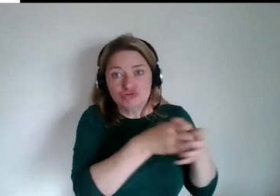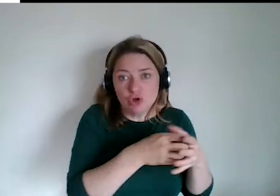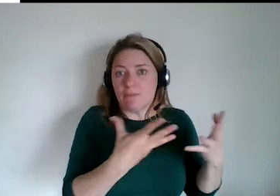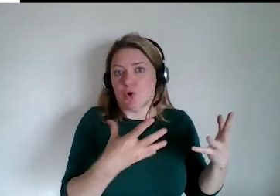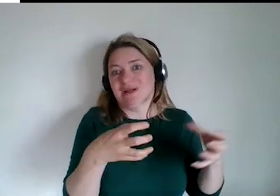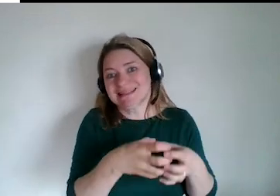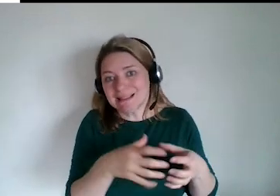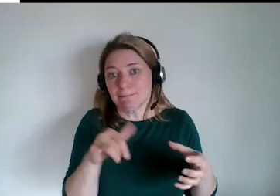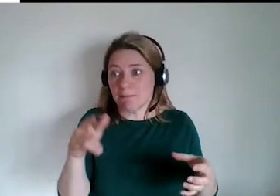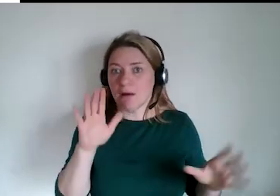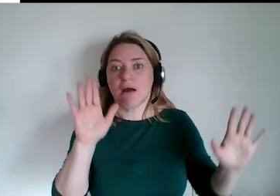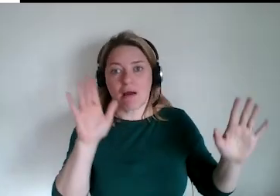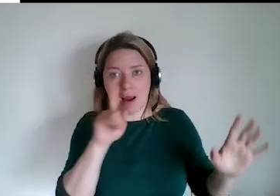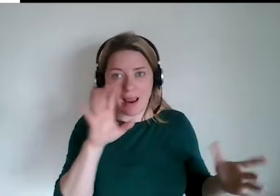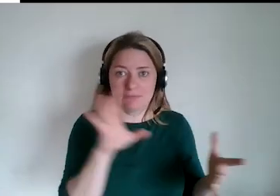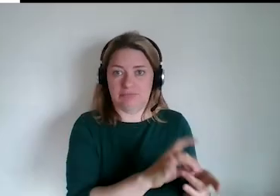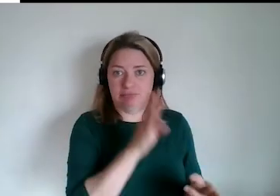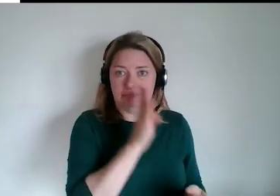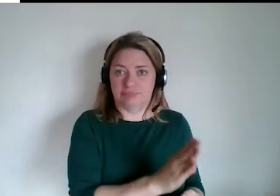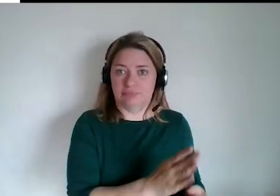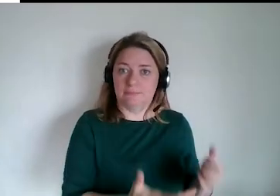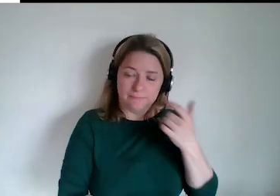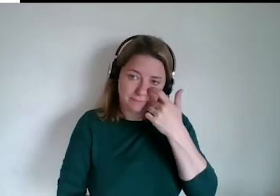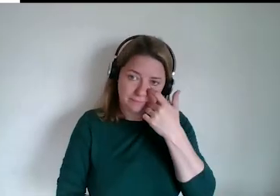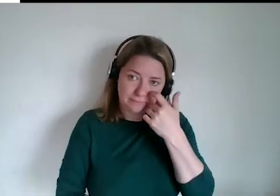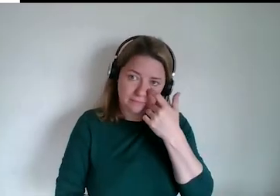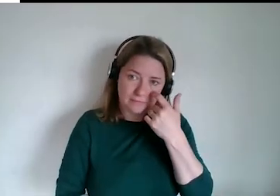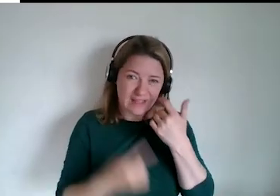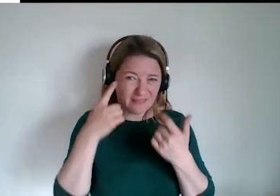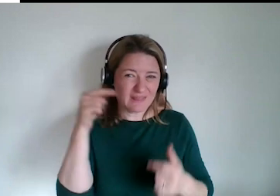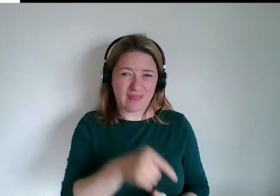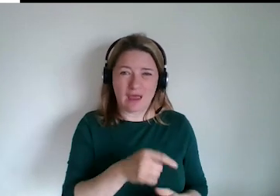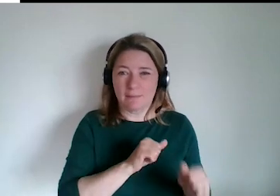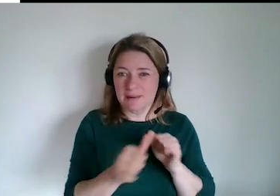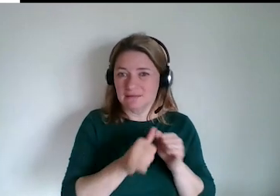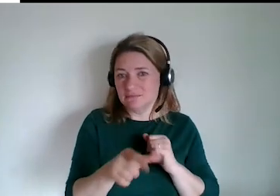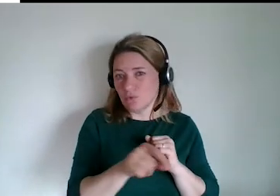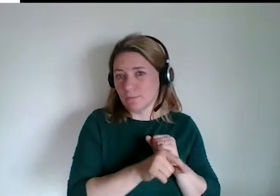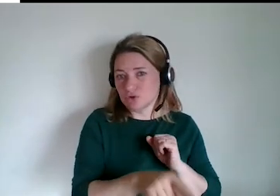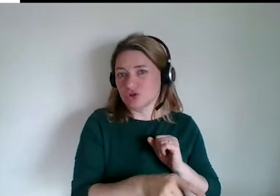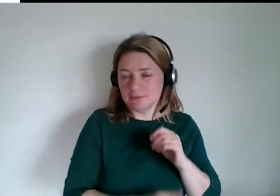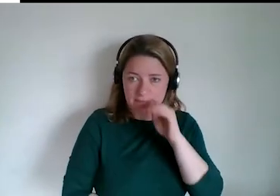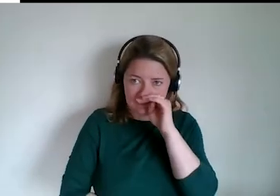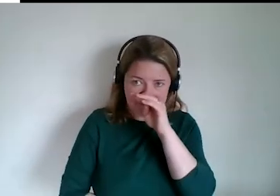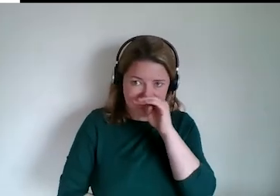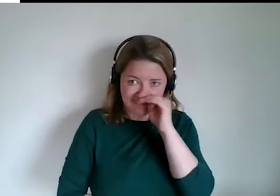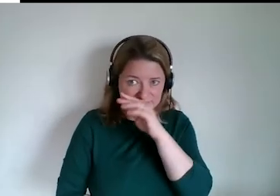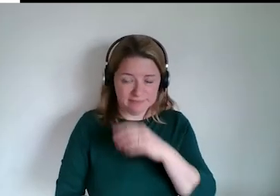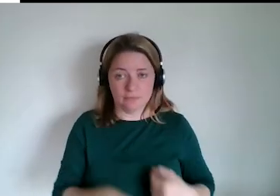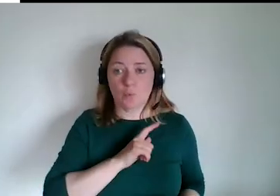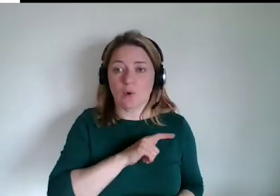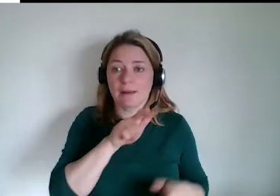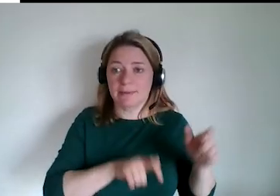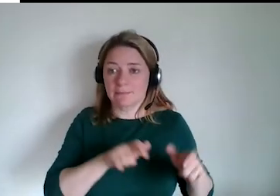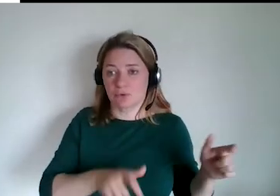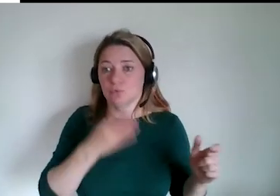that's doing something you're interested in. Maybe reach out to them. I think that might be the best strategy. Because like I say, people